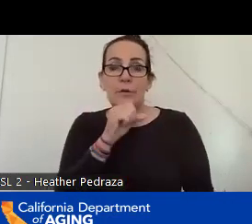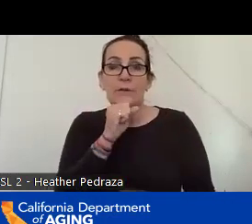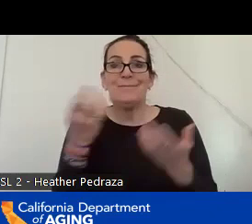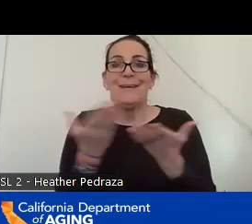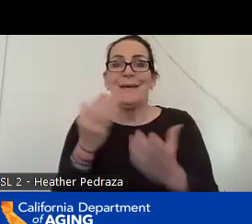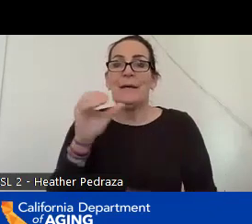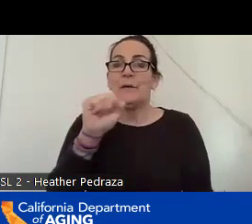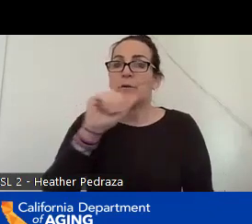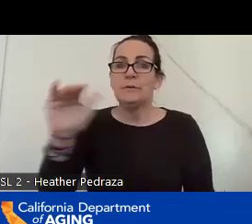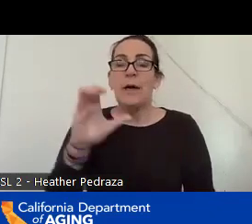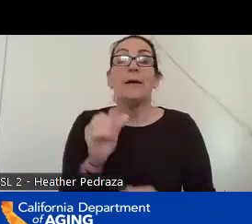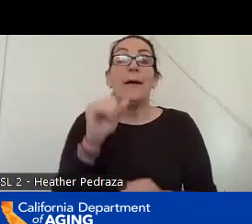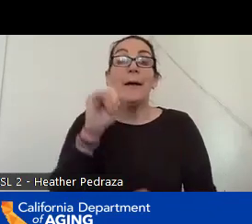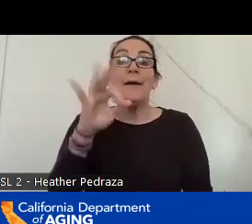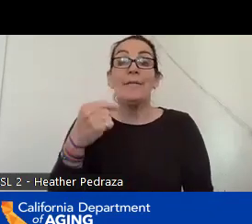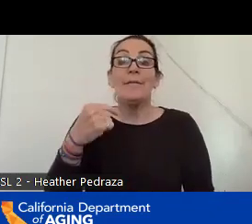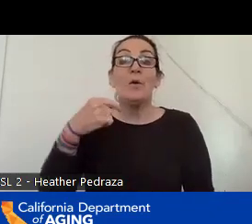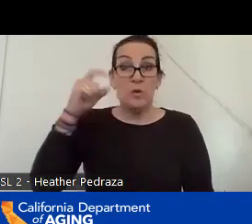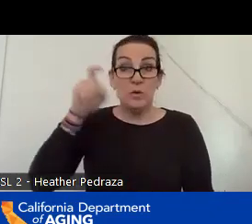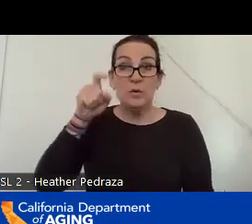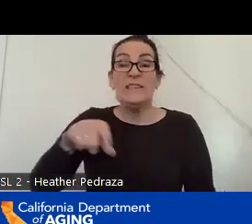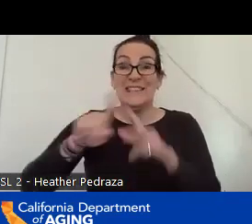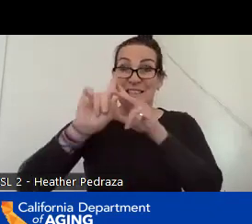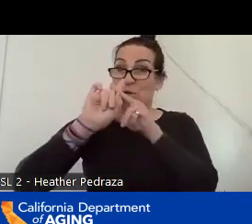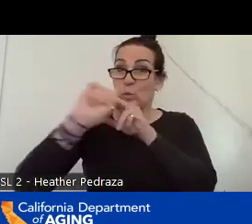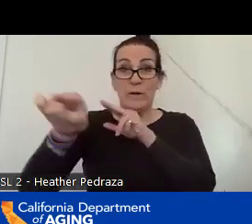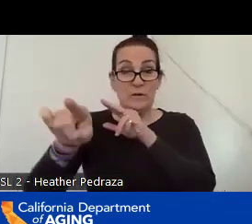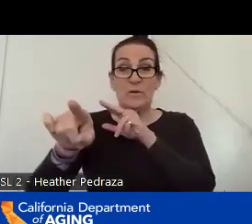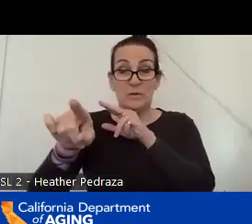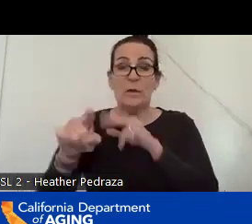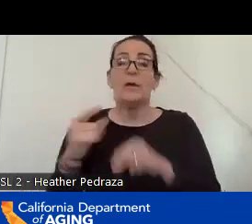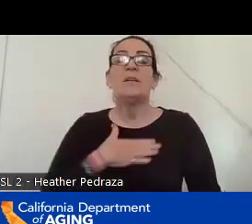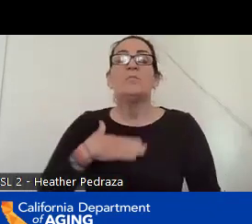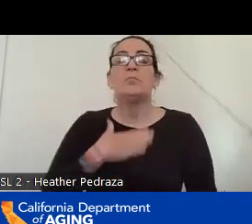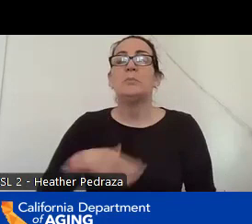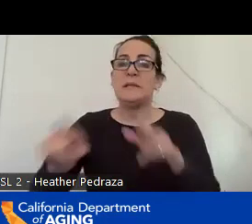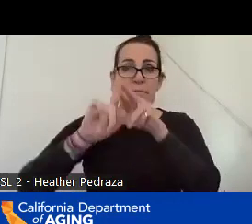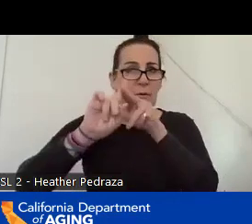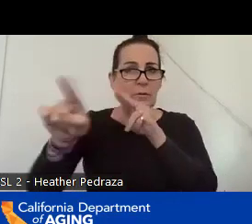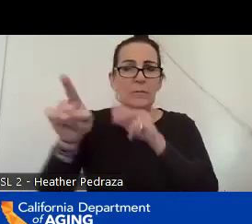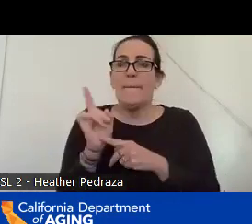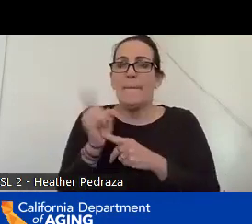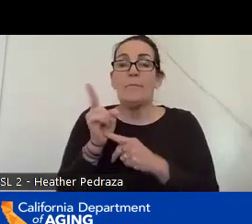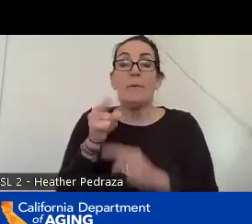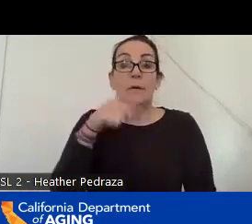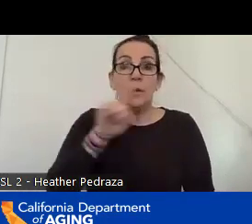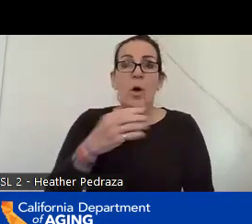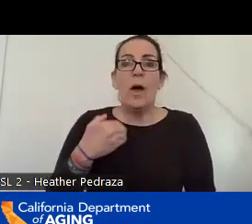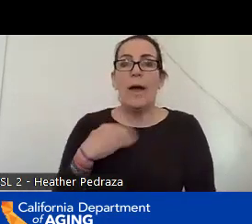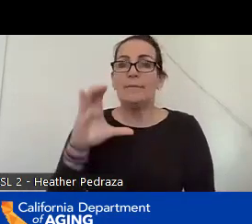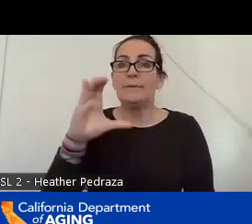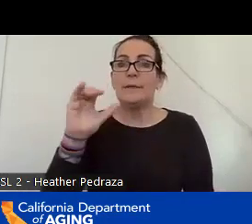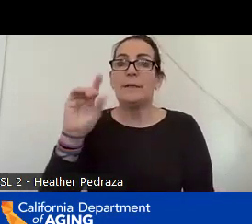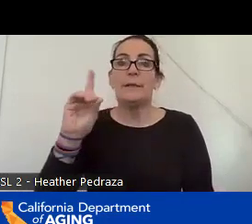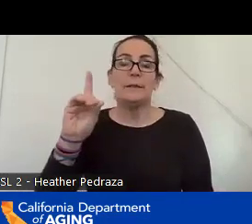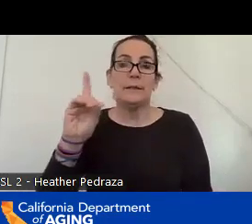an evacuation order, please evacuate the building immediately. You have CDA staff with you today in the